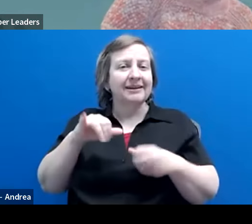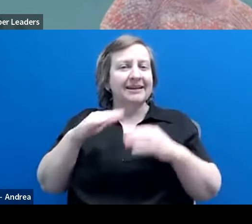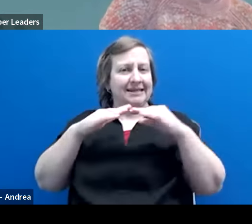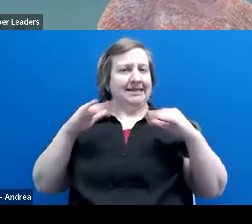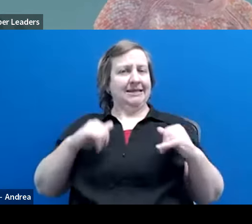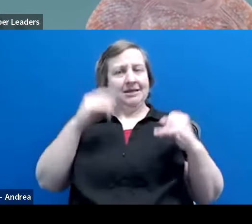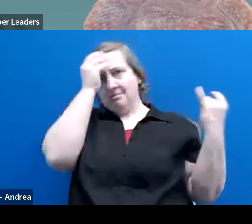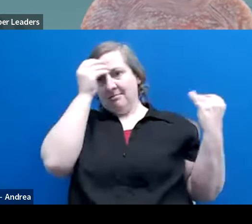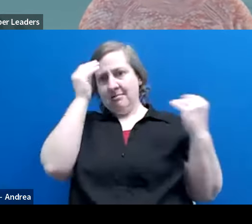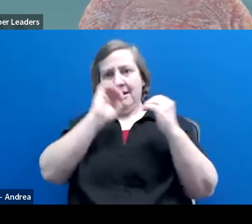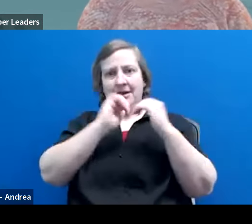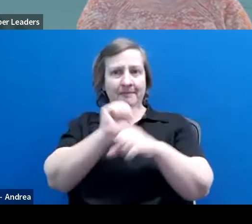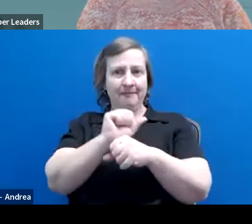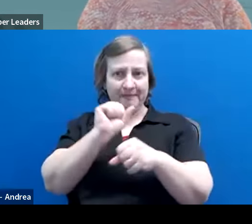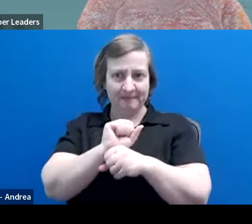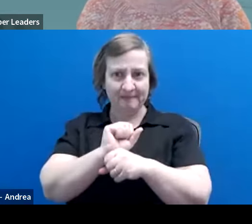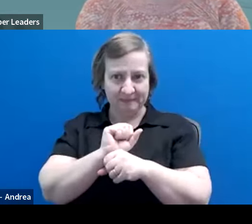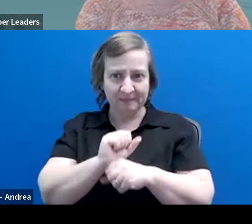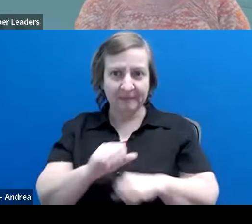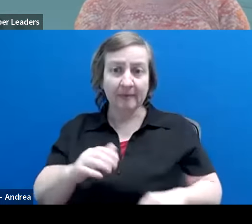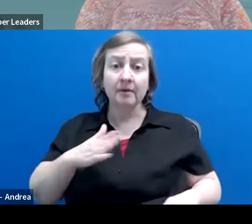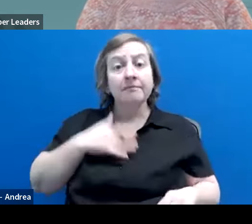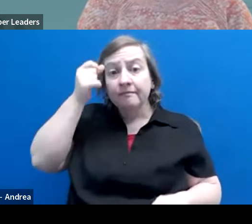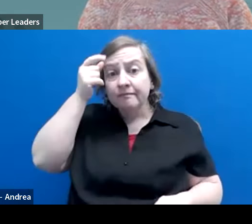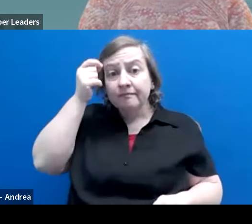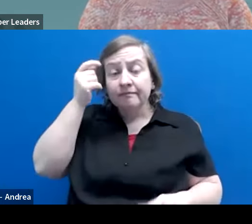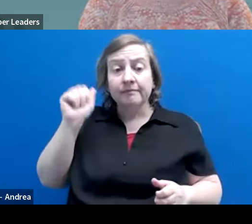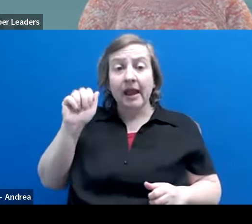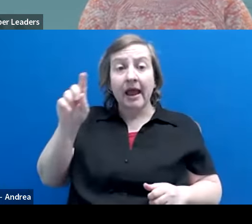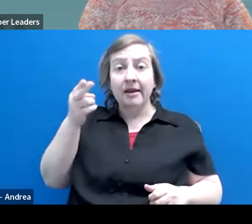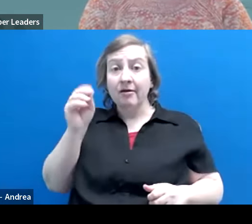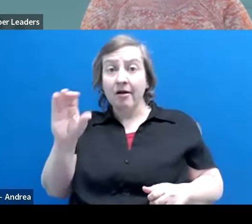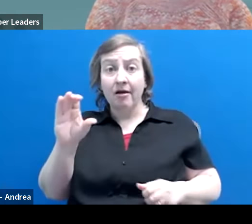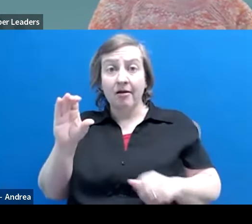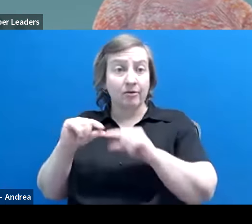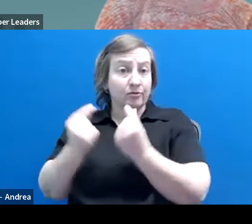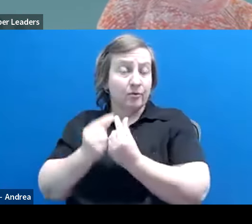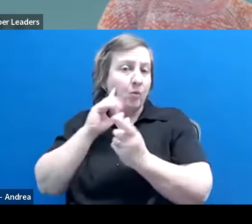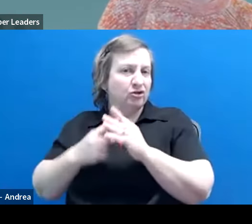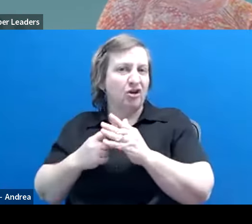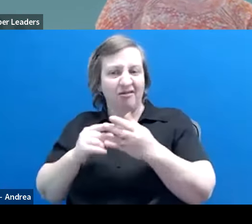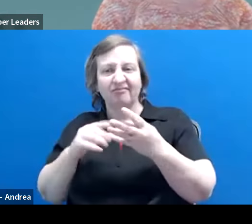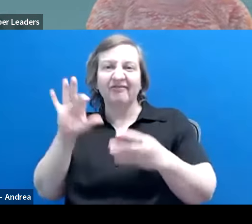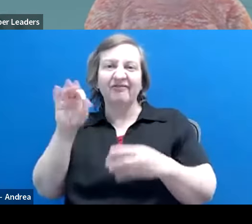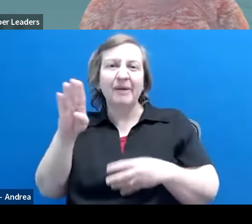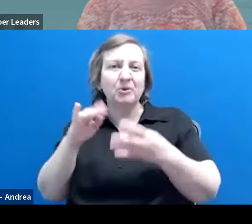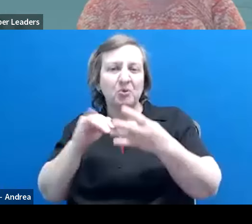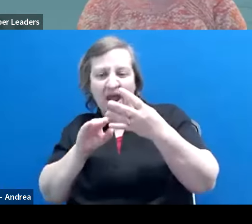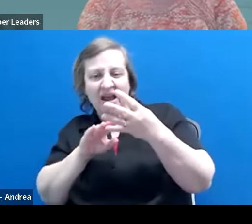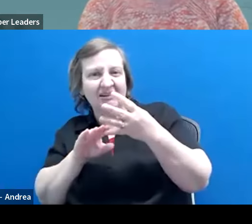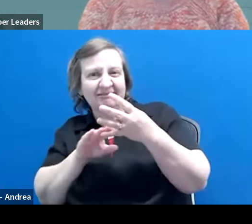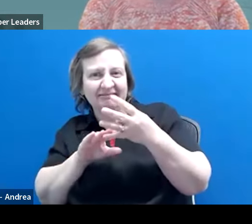piece. And my understanding is the ad hoc group will start at the end of February. And again, I think it's an